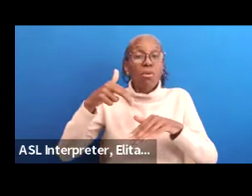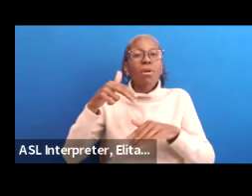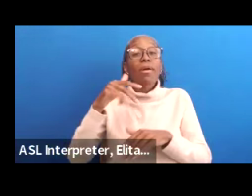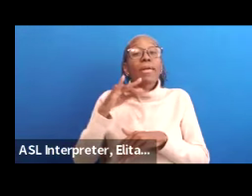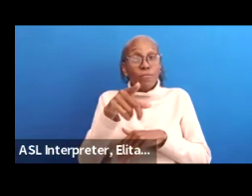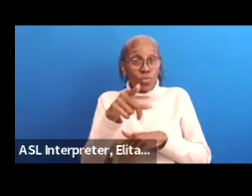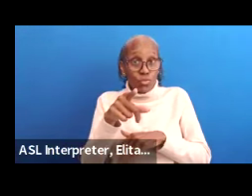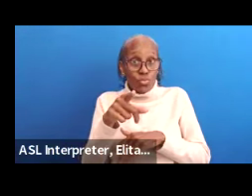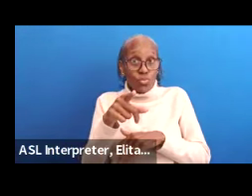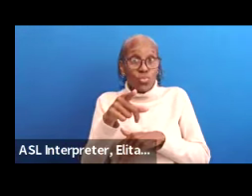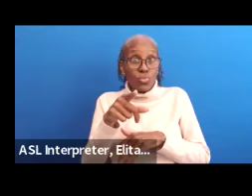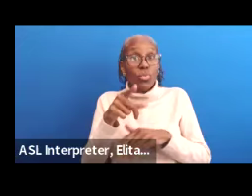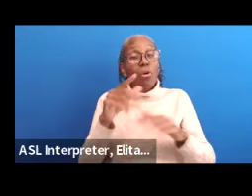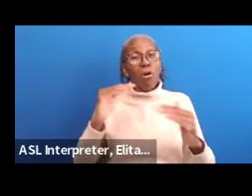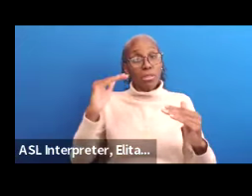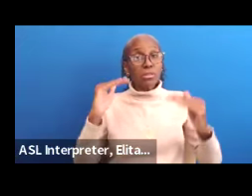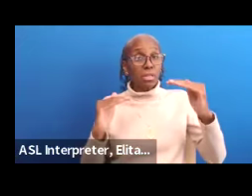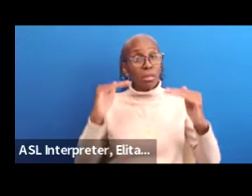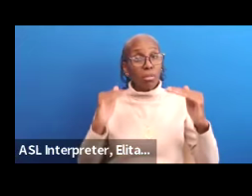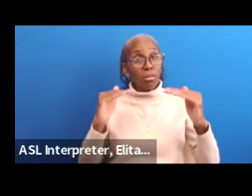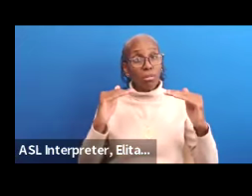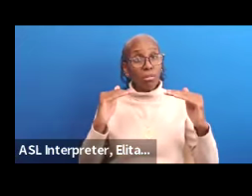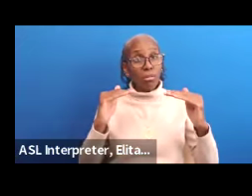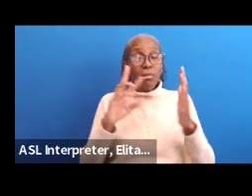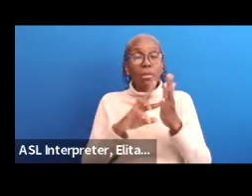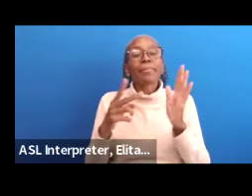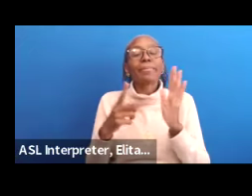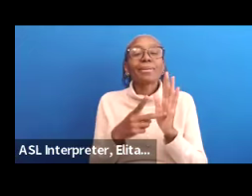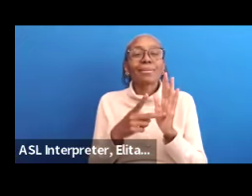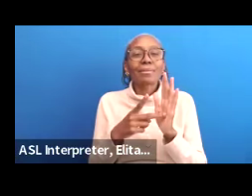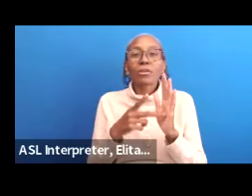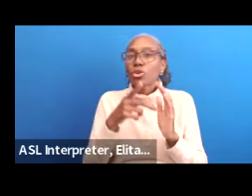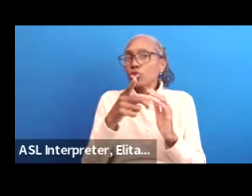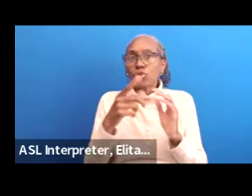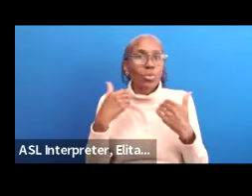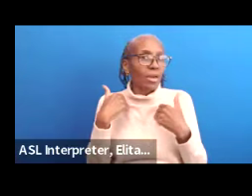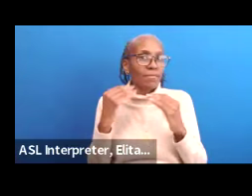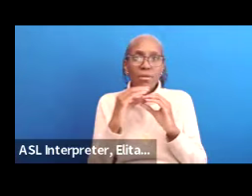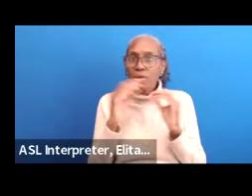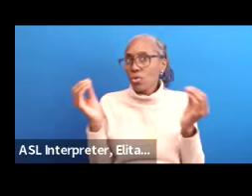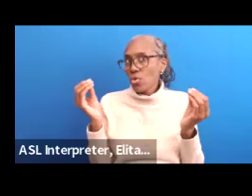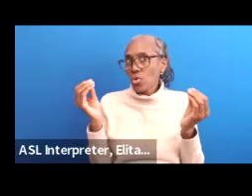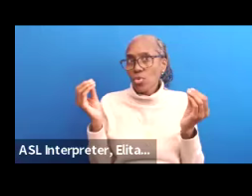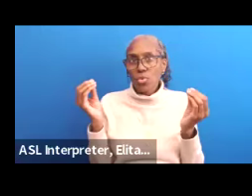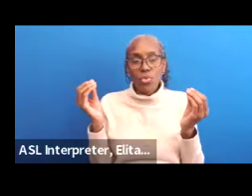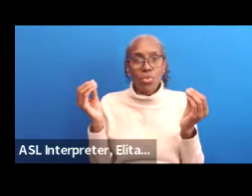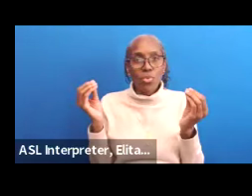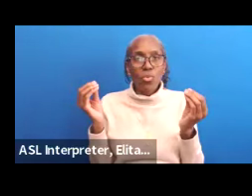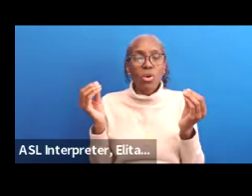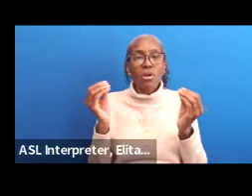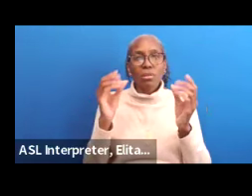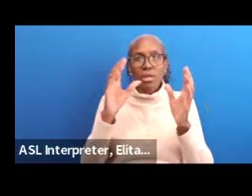you are stable, meaning you don't have any progressive